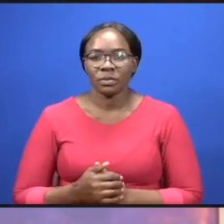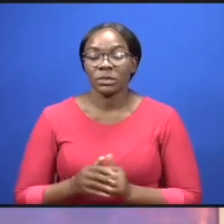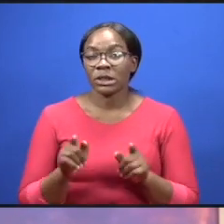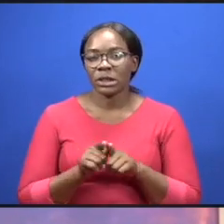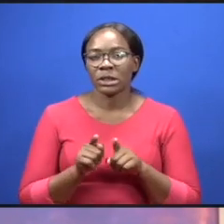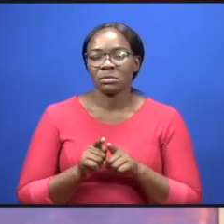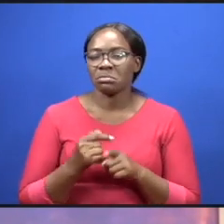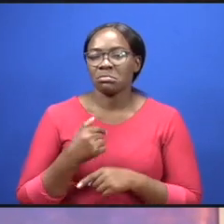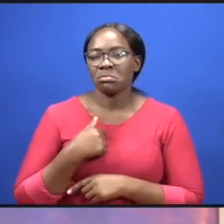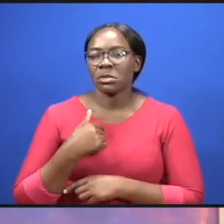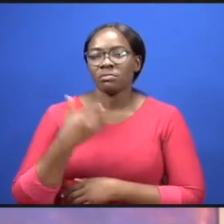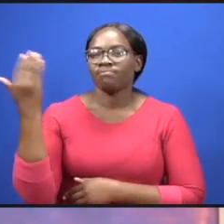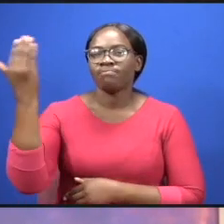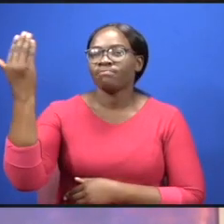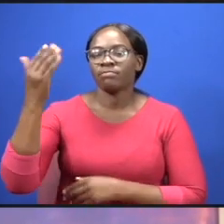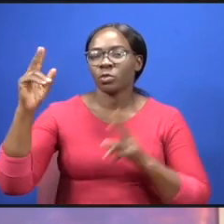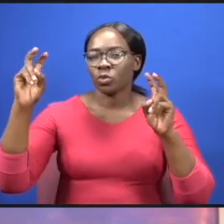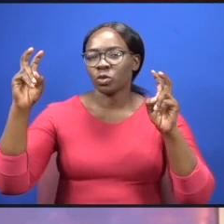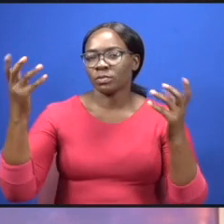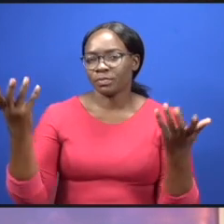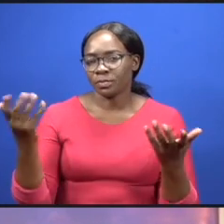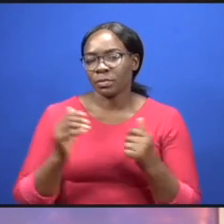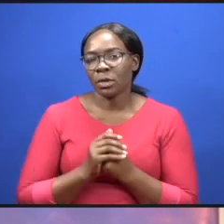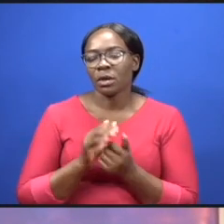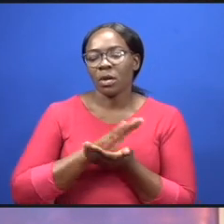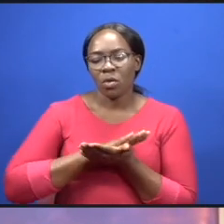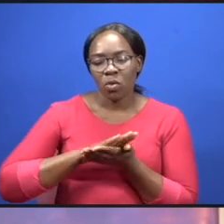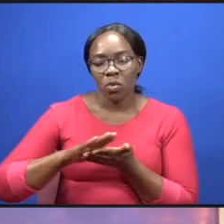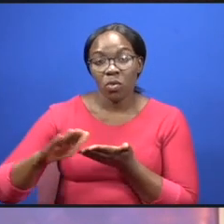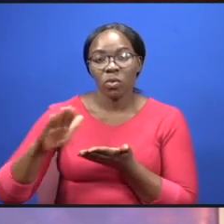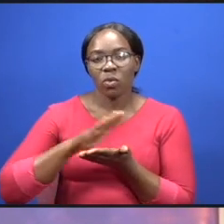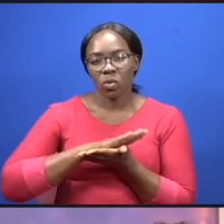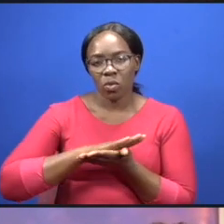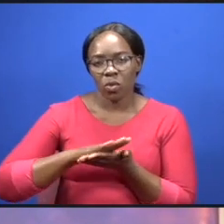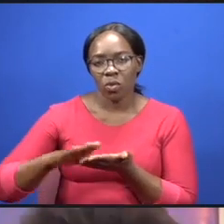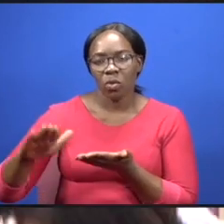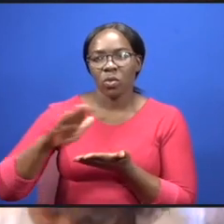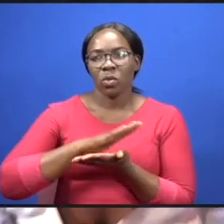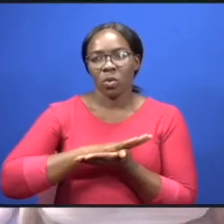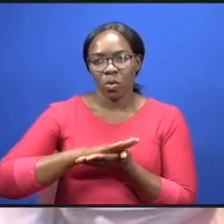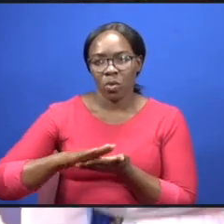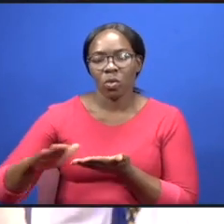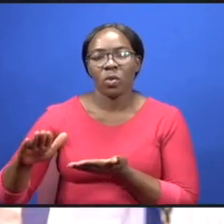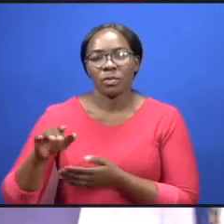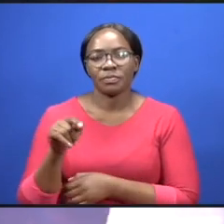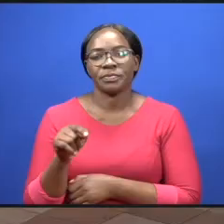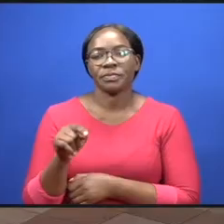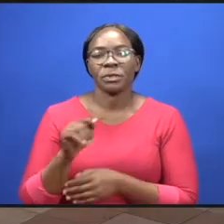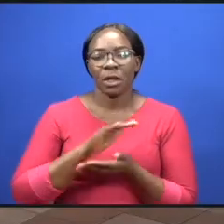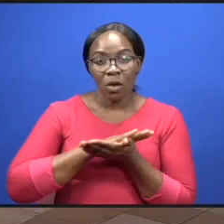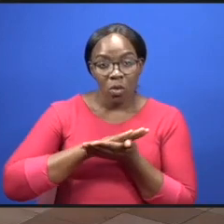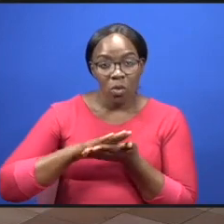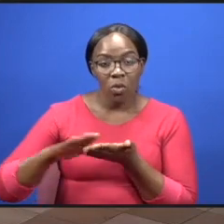And I've titled my brief sharing, Holy, Holy, Holy. Holy,